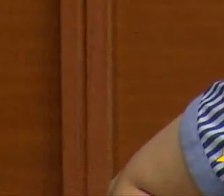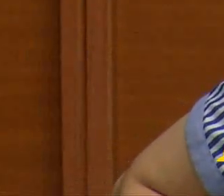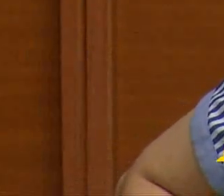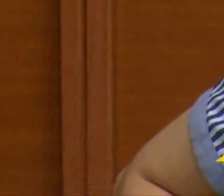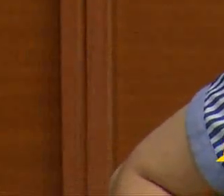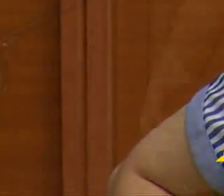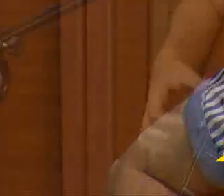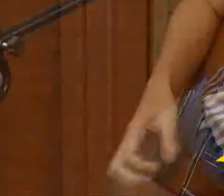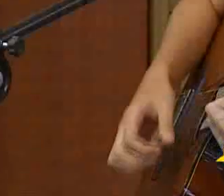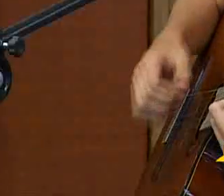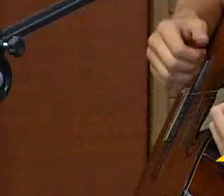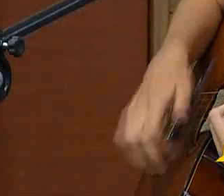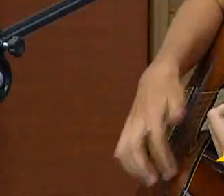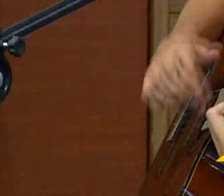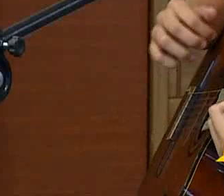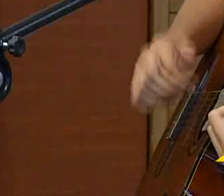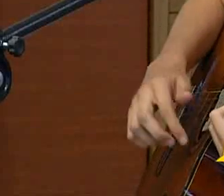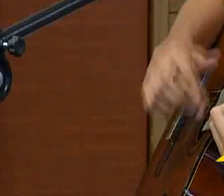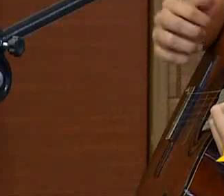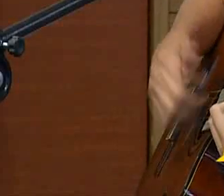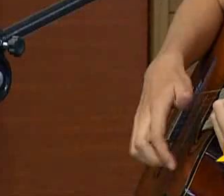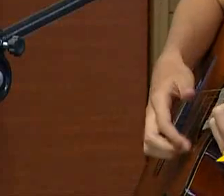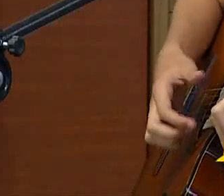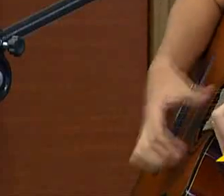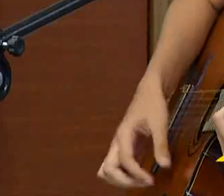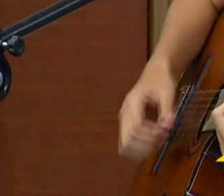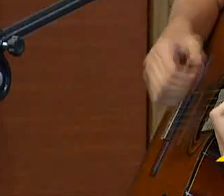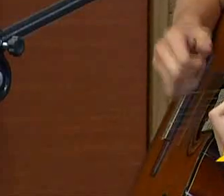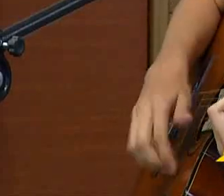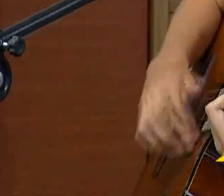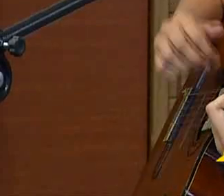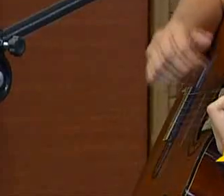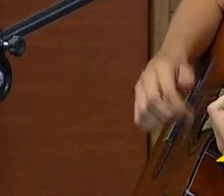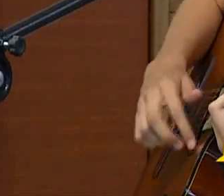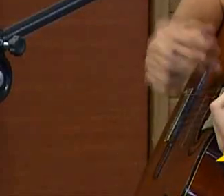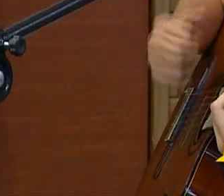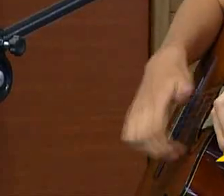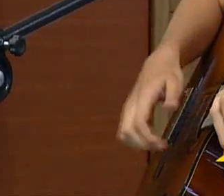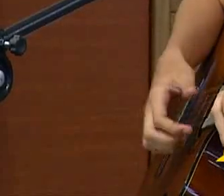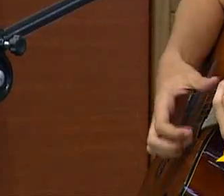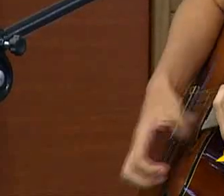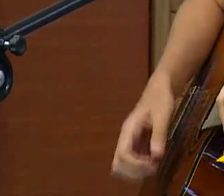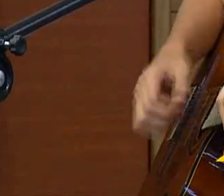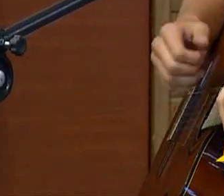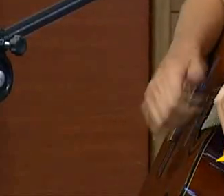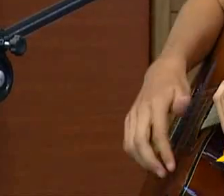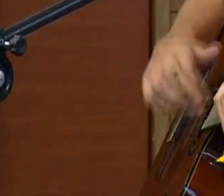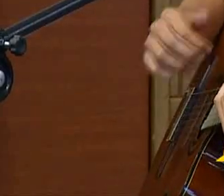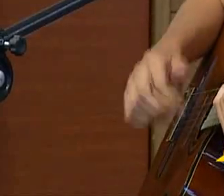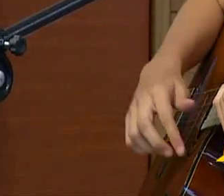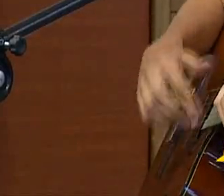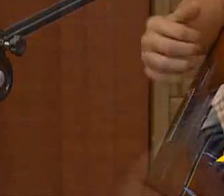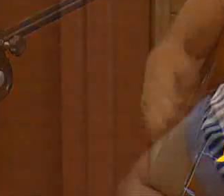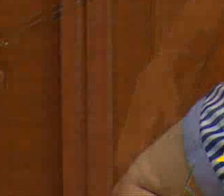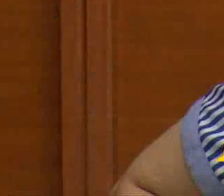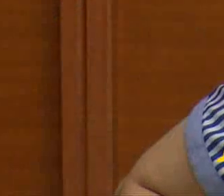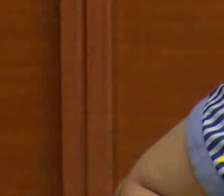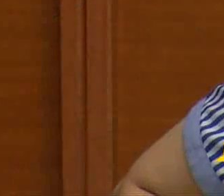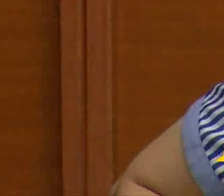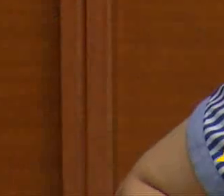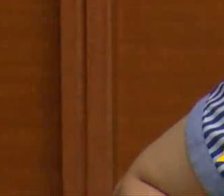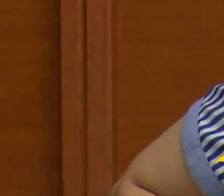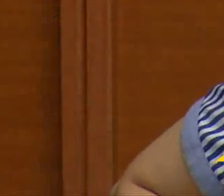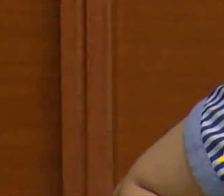me. She's gone to heaven, so I've got to be good, so I can see my baby when